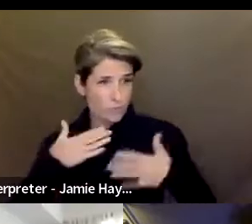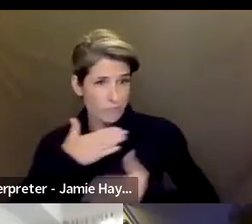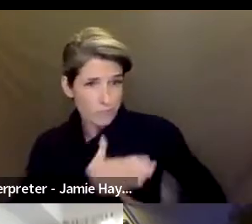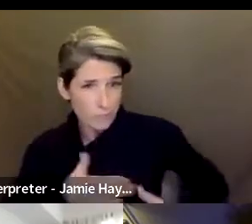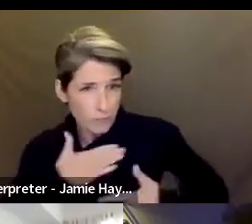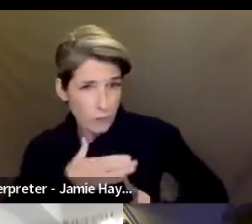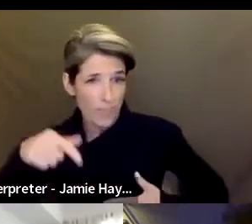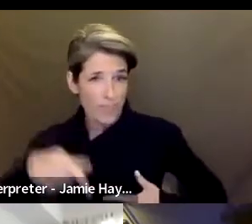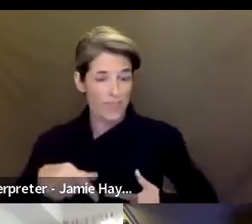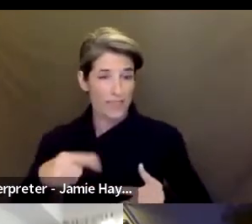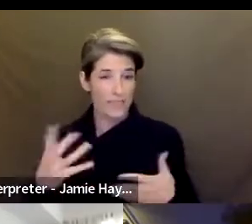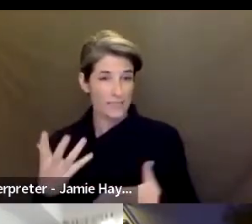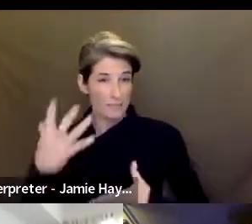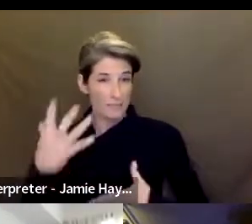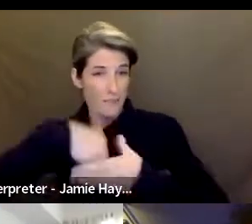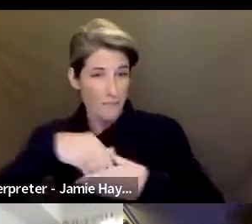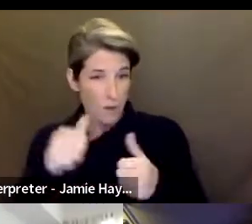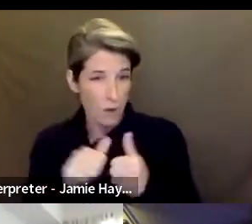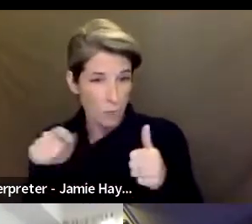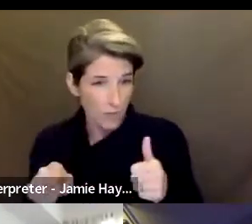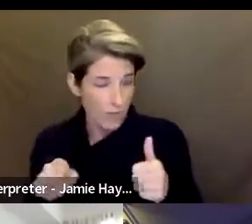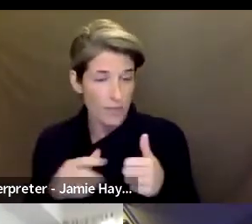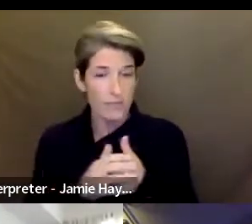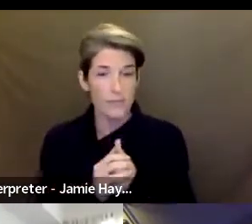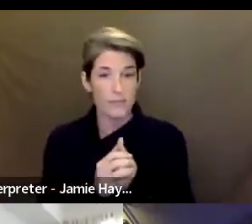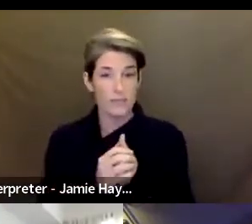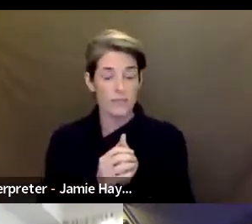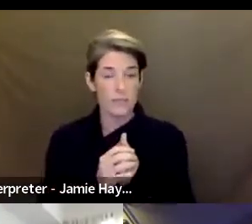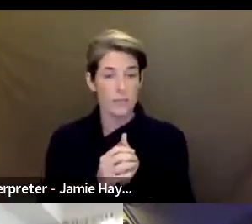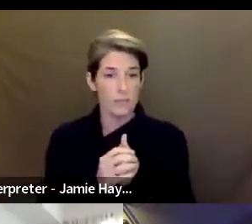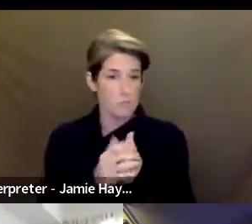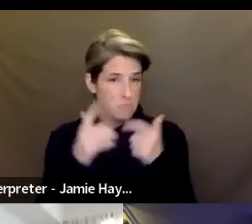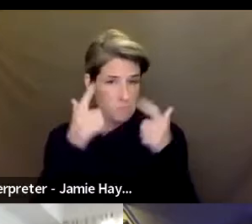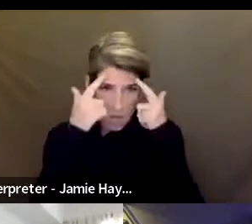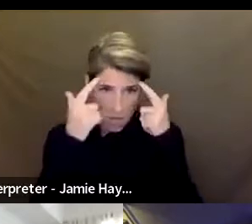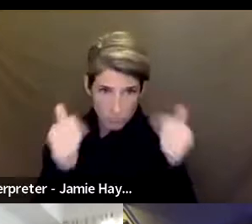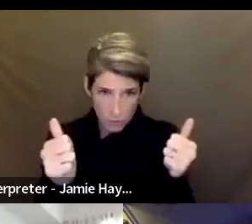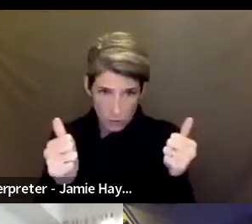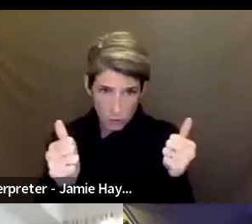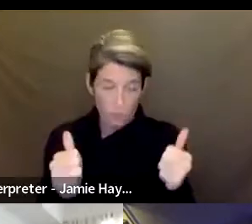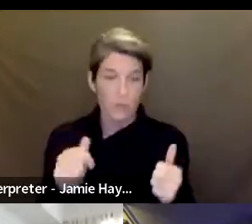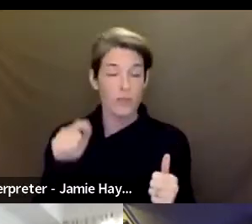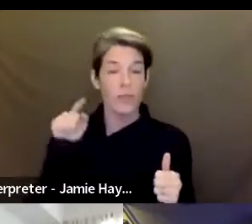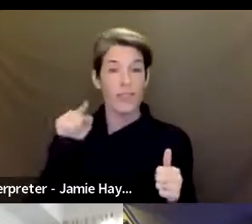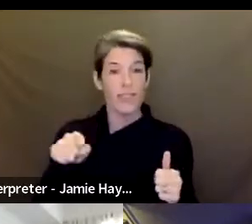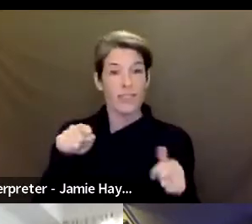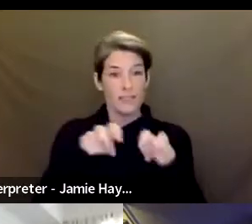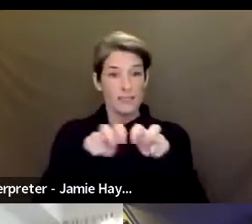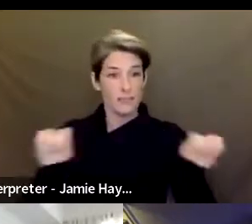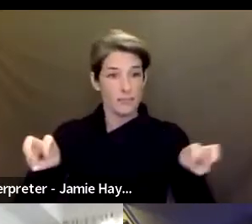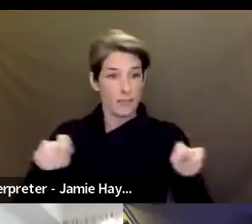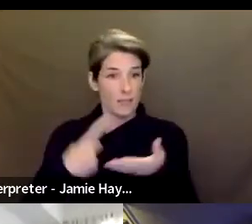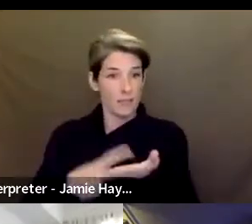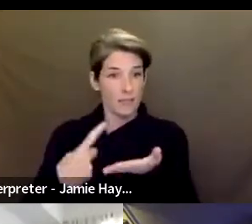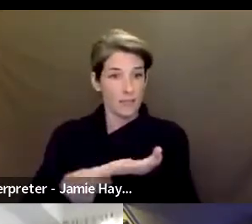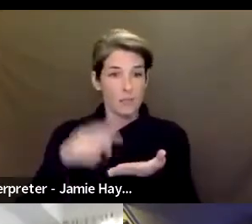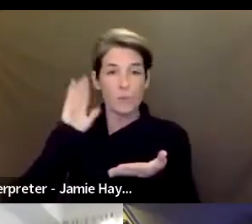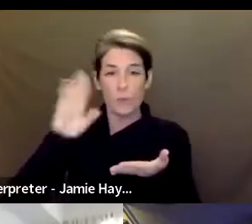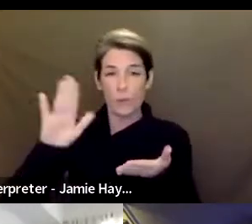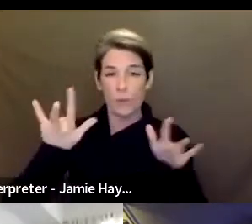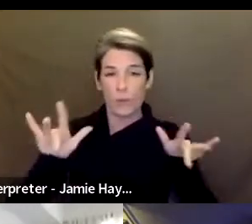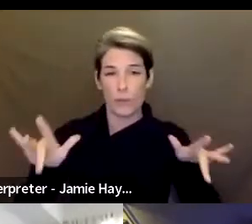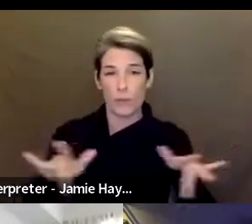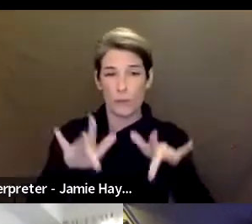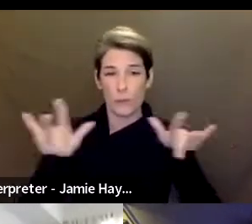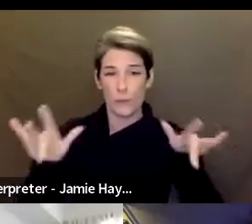this experience in the best possible way for you. Just a reminder that this panel discussion is being recorded and will be shared